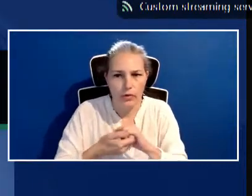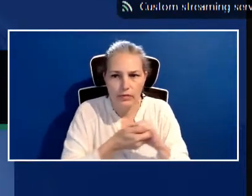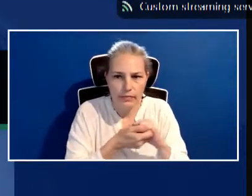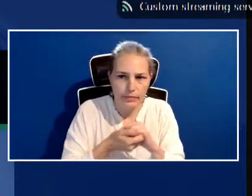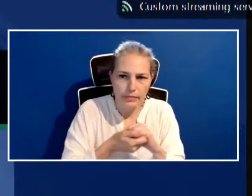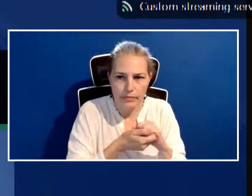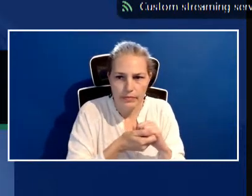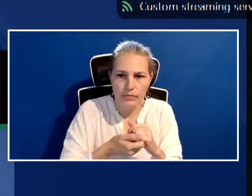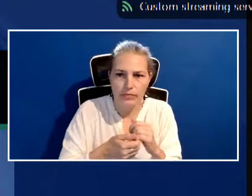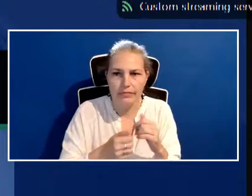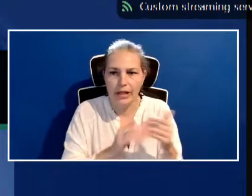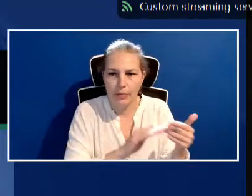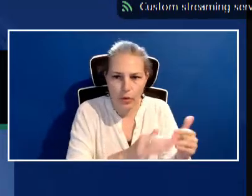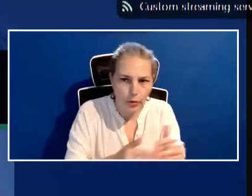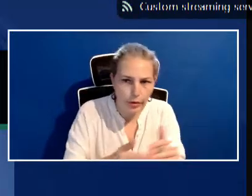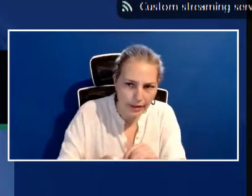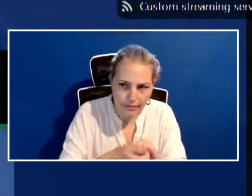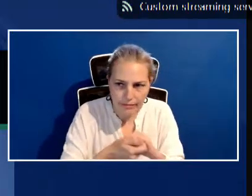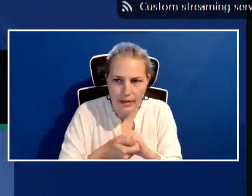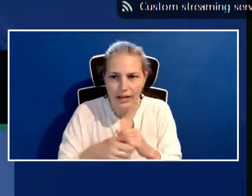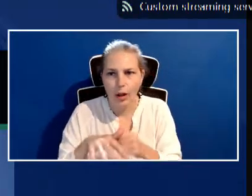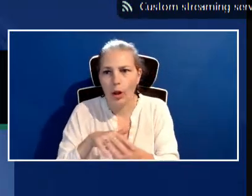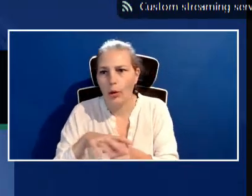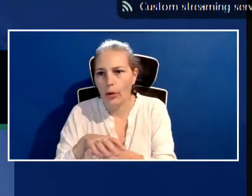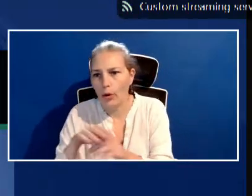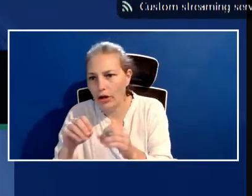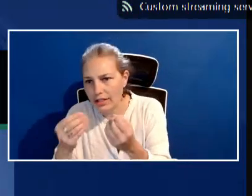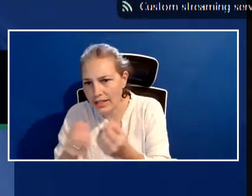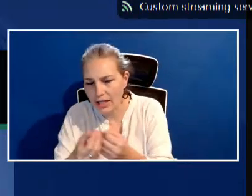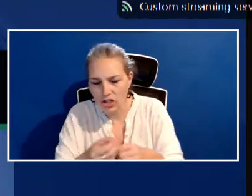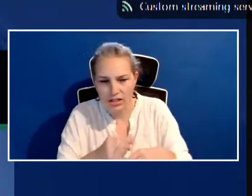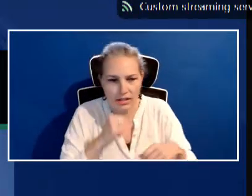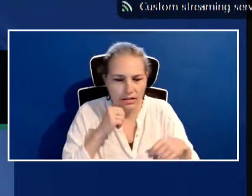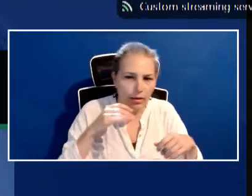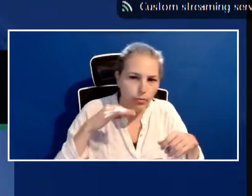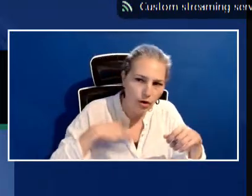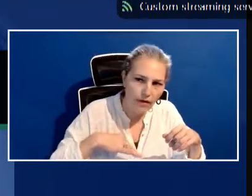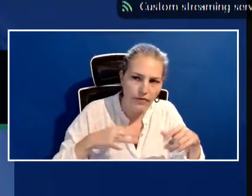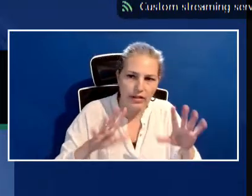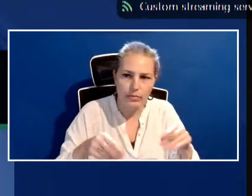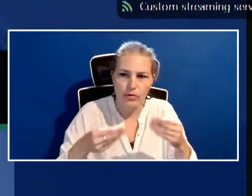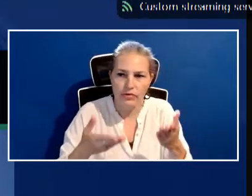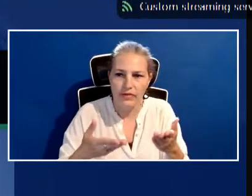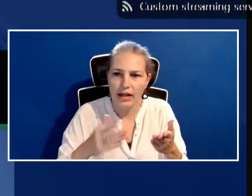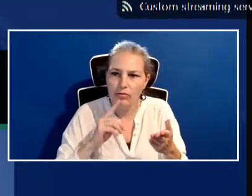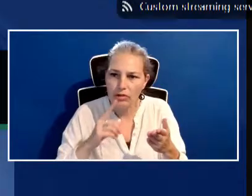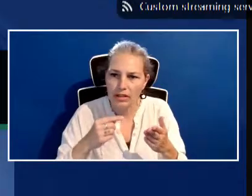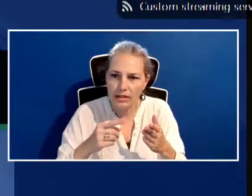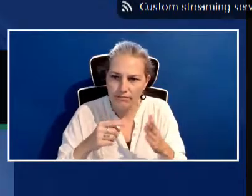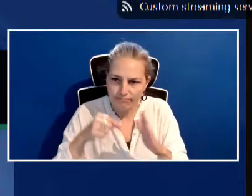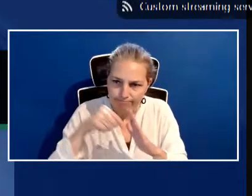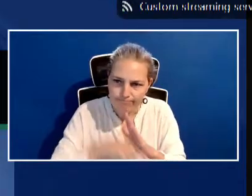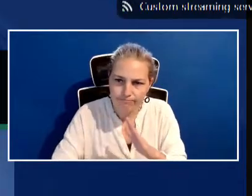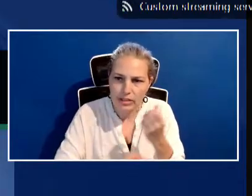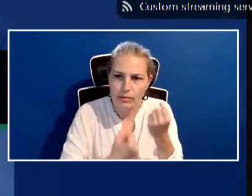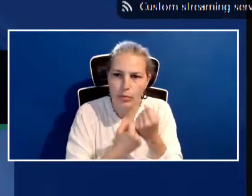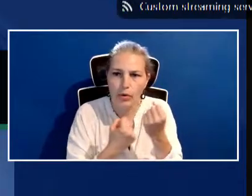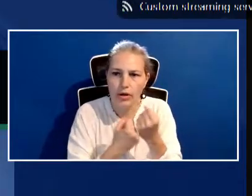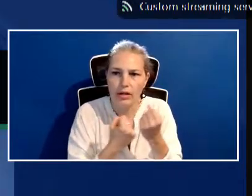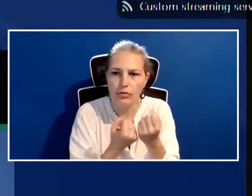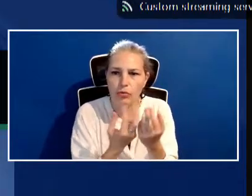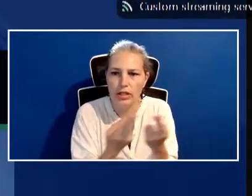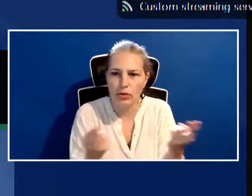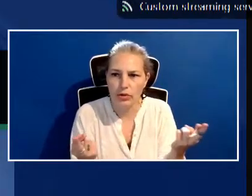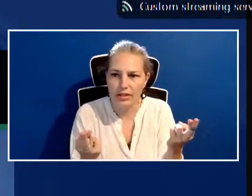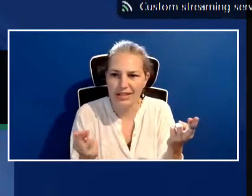local organizations, nonprofits, and provide a meaningful support and resources to the community, like working with the